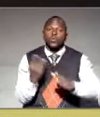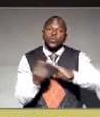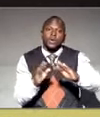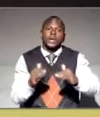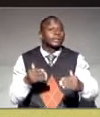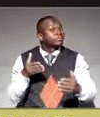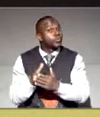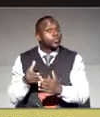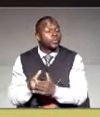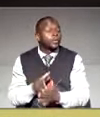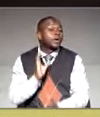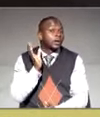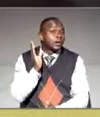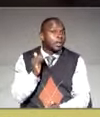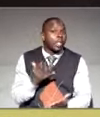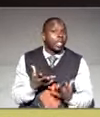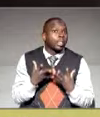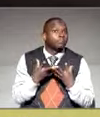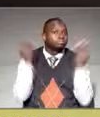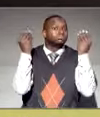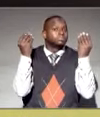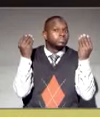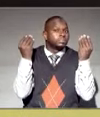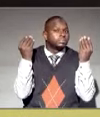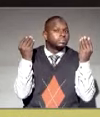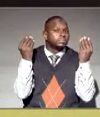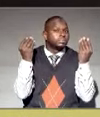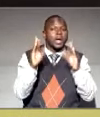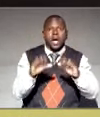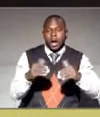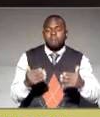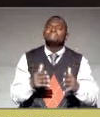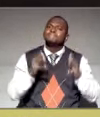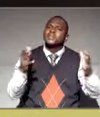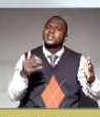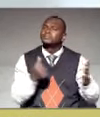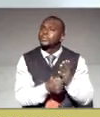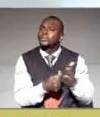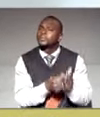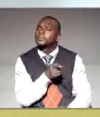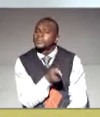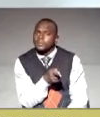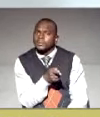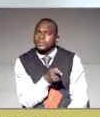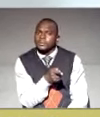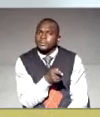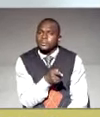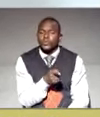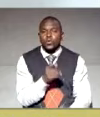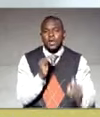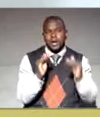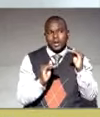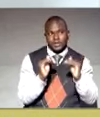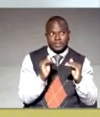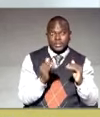can affect the ears and lead to hearing loss. But how big is this problem? On average, if